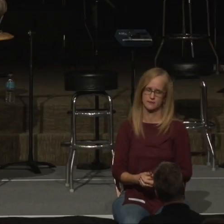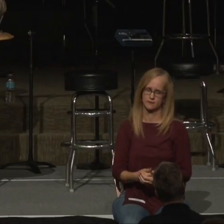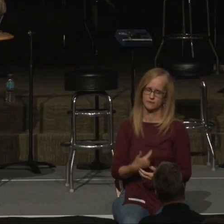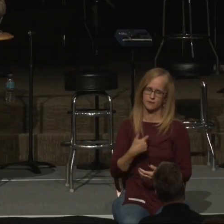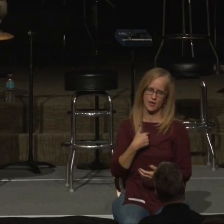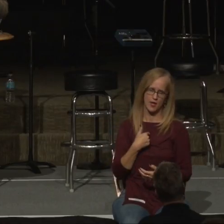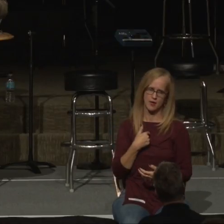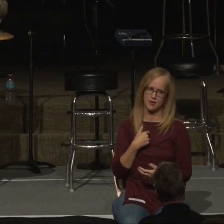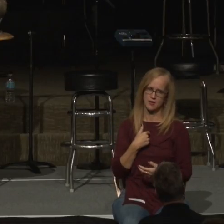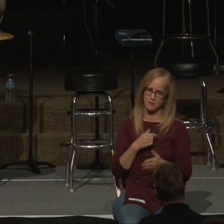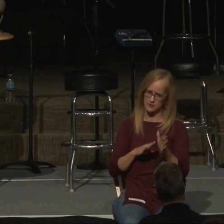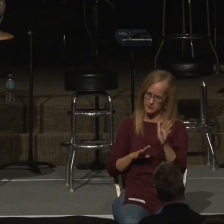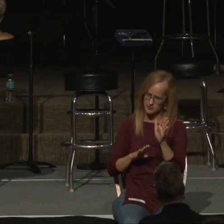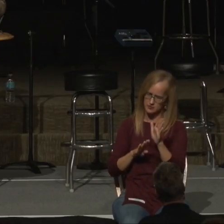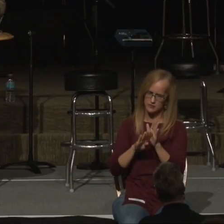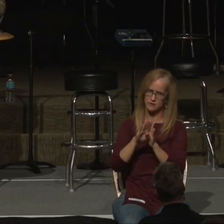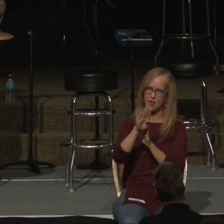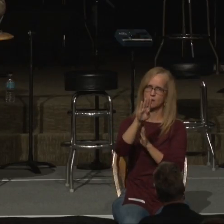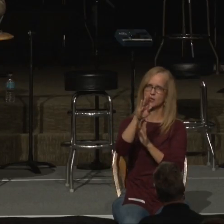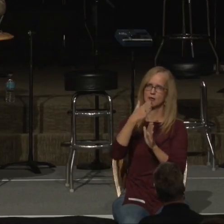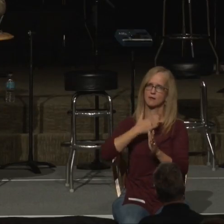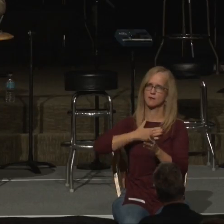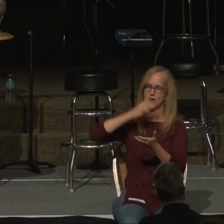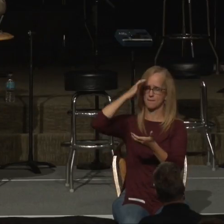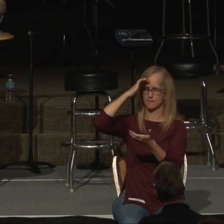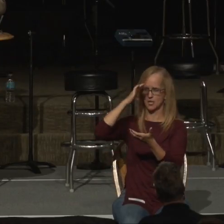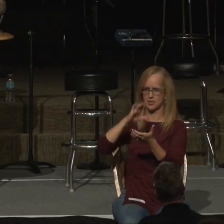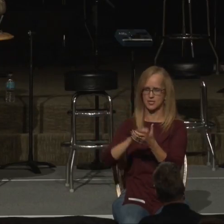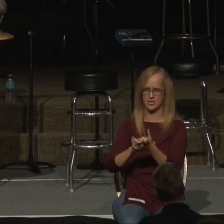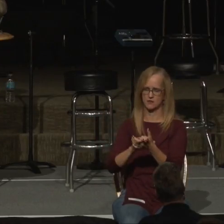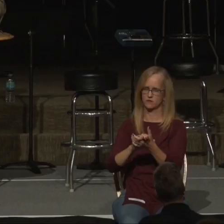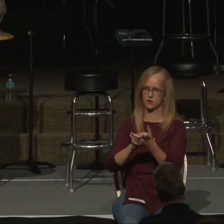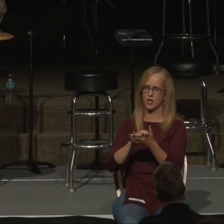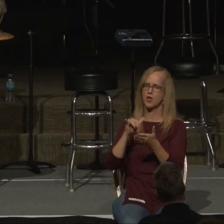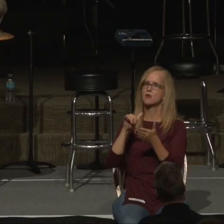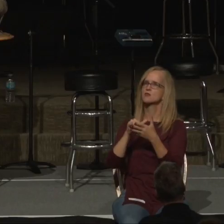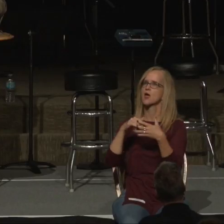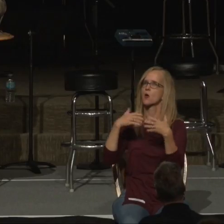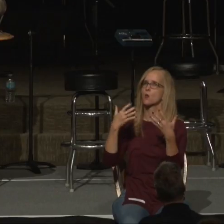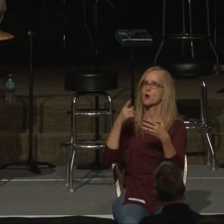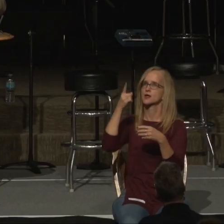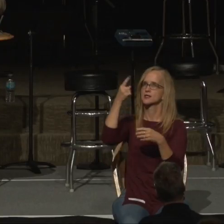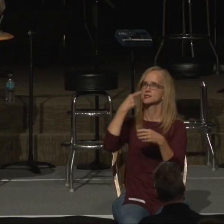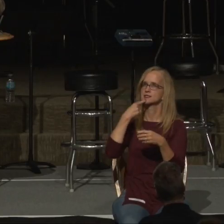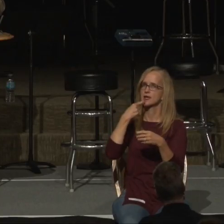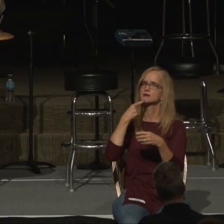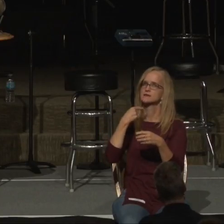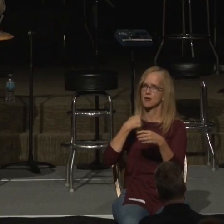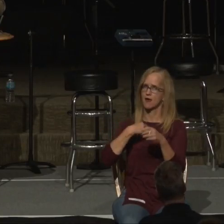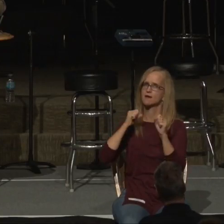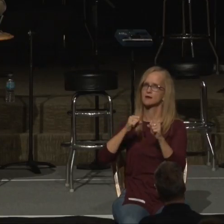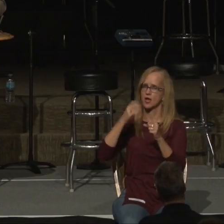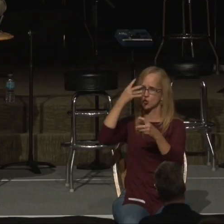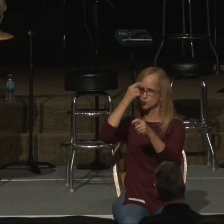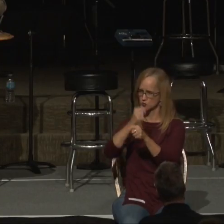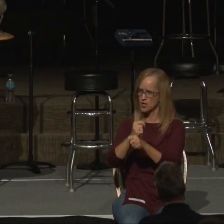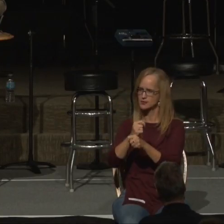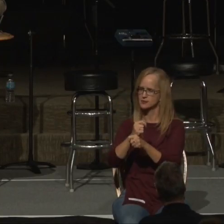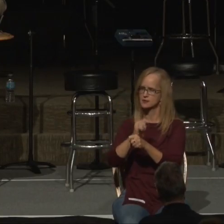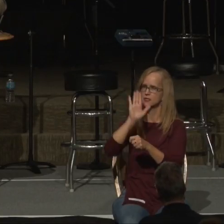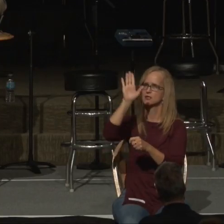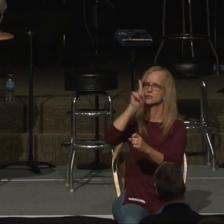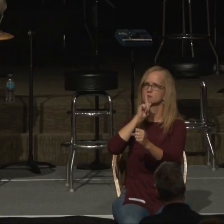I am developing in my belief that what he says can be trusted, that his promises always hold